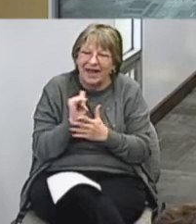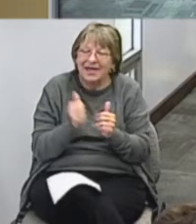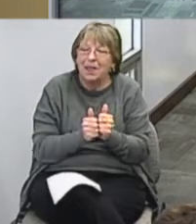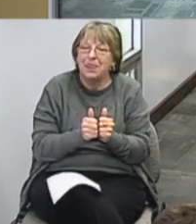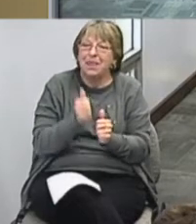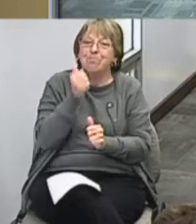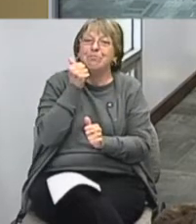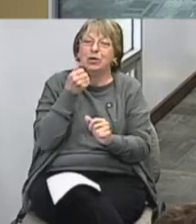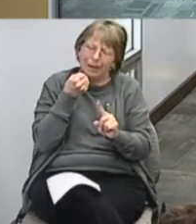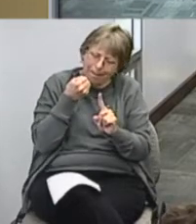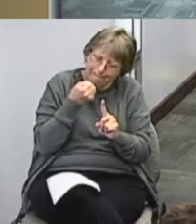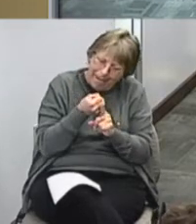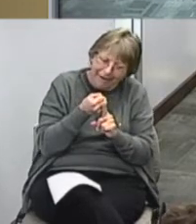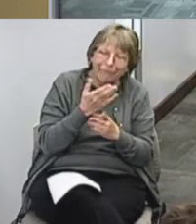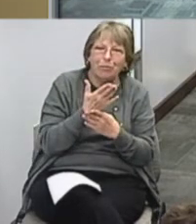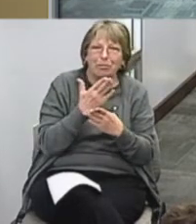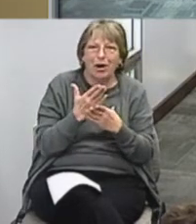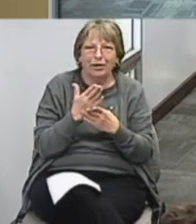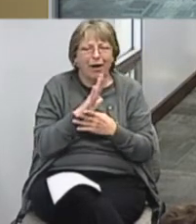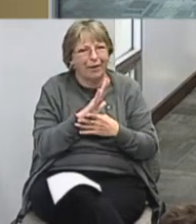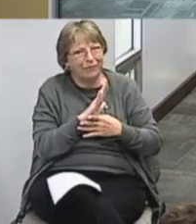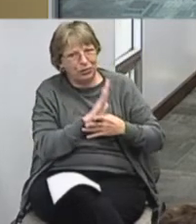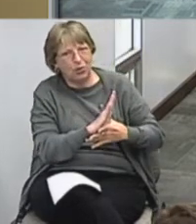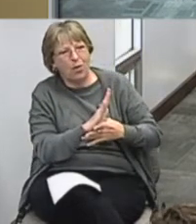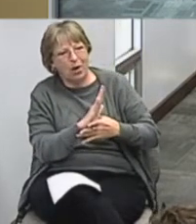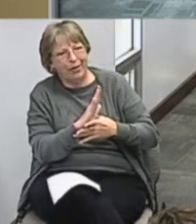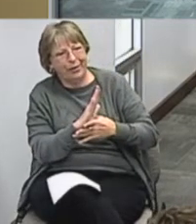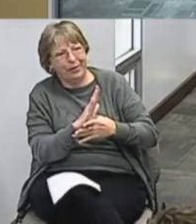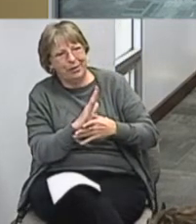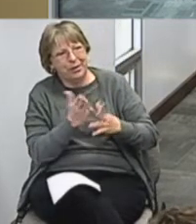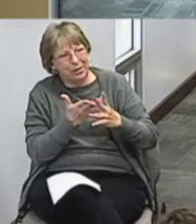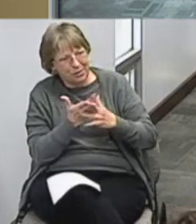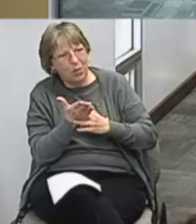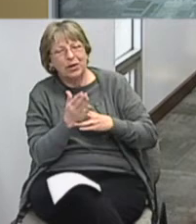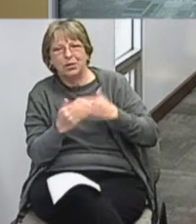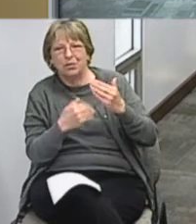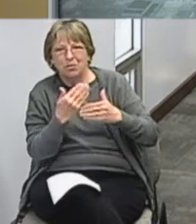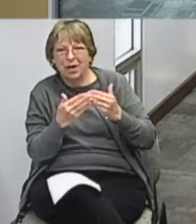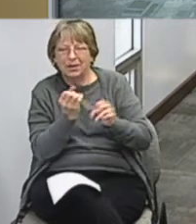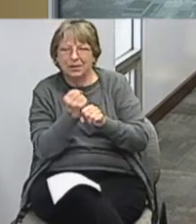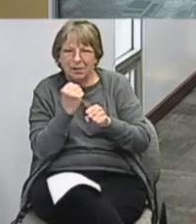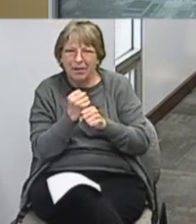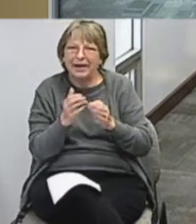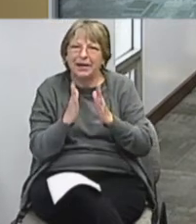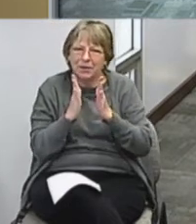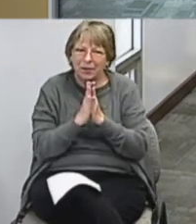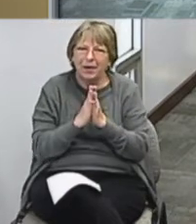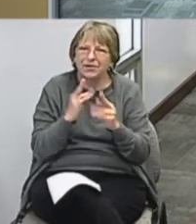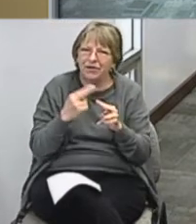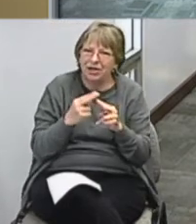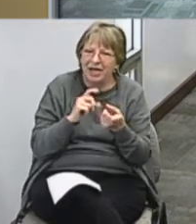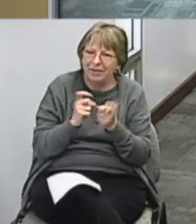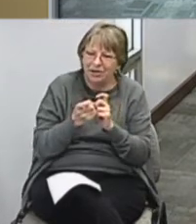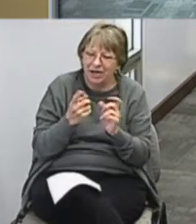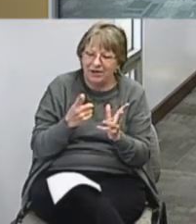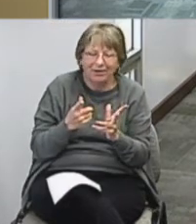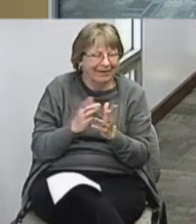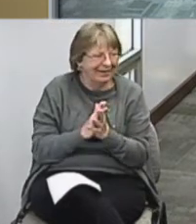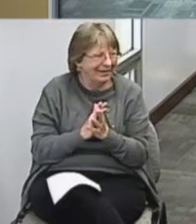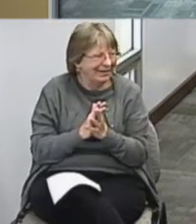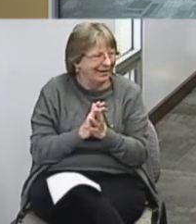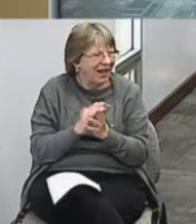part of your going through the process and making the request for the name change. That will spark a